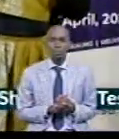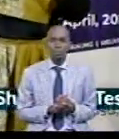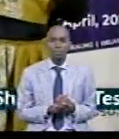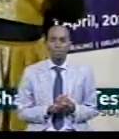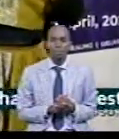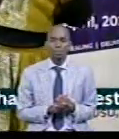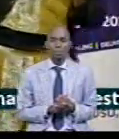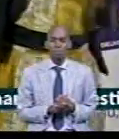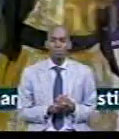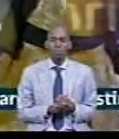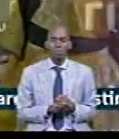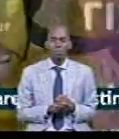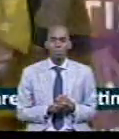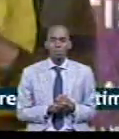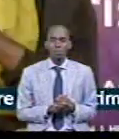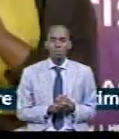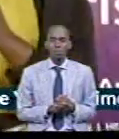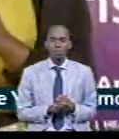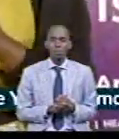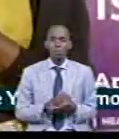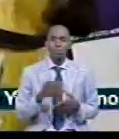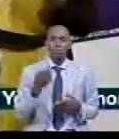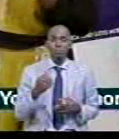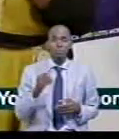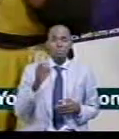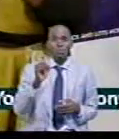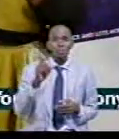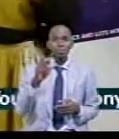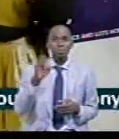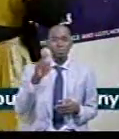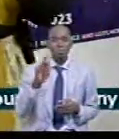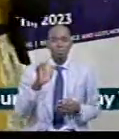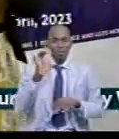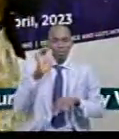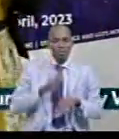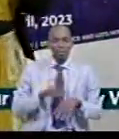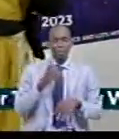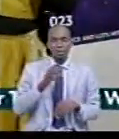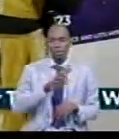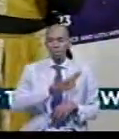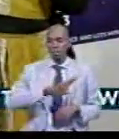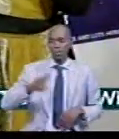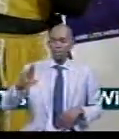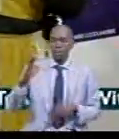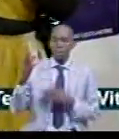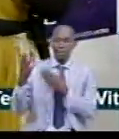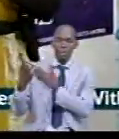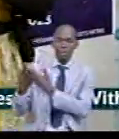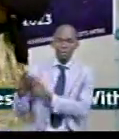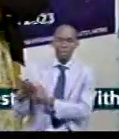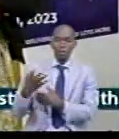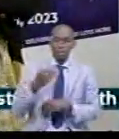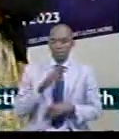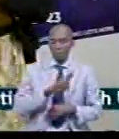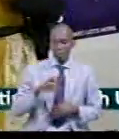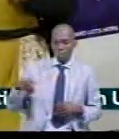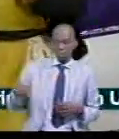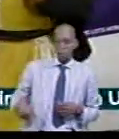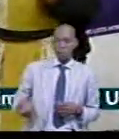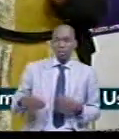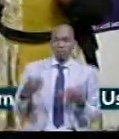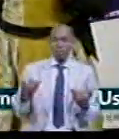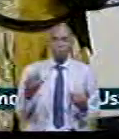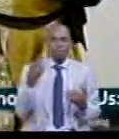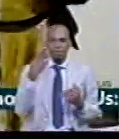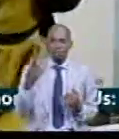Praise the Lord. The stroke affected the right arm and the right leg. But now you can see she's able to walk.